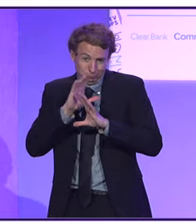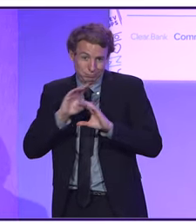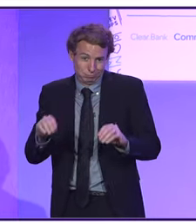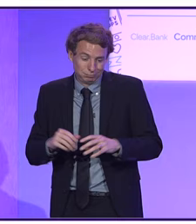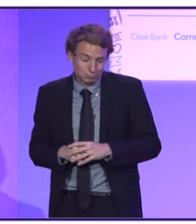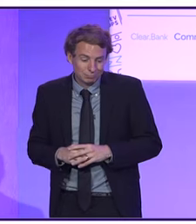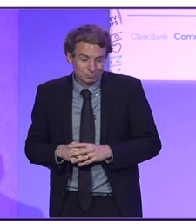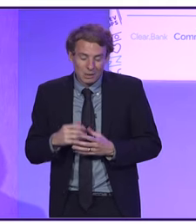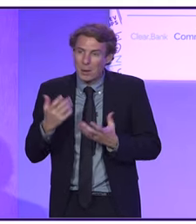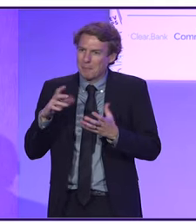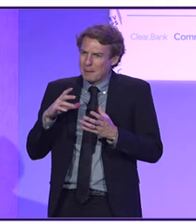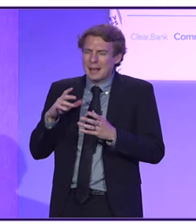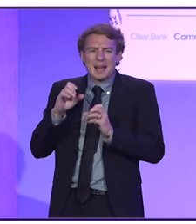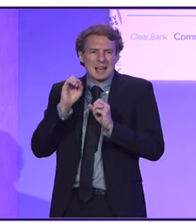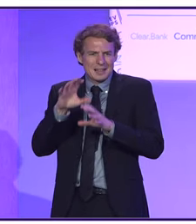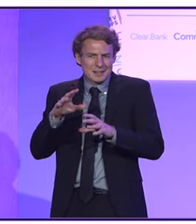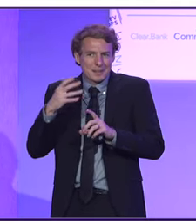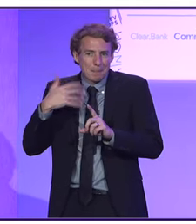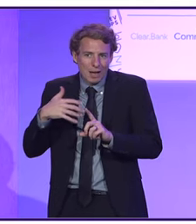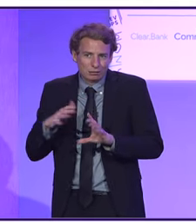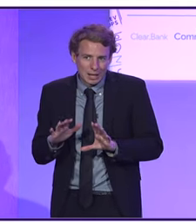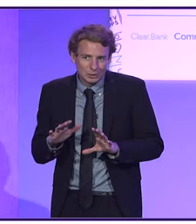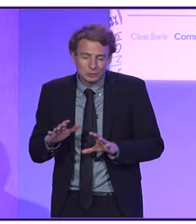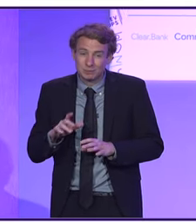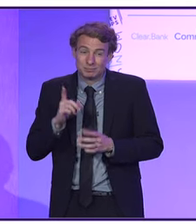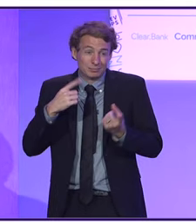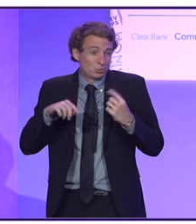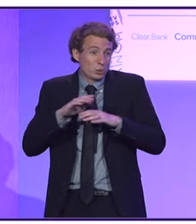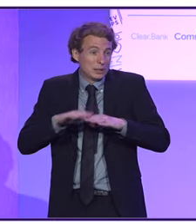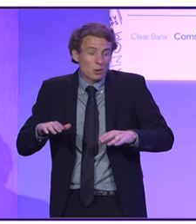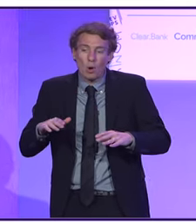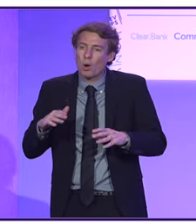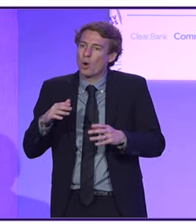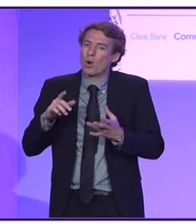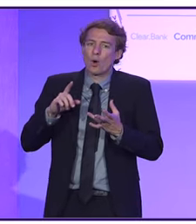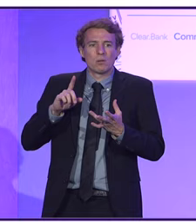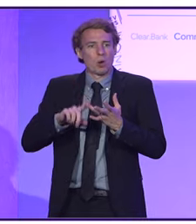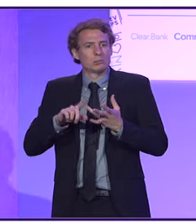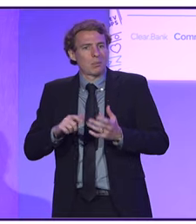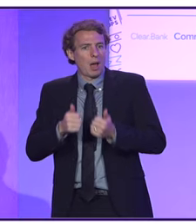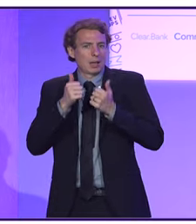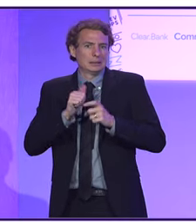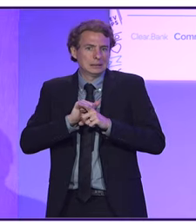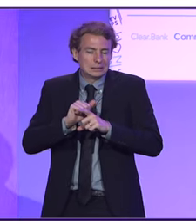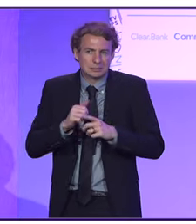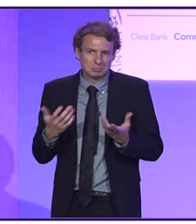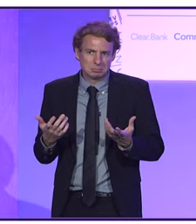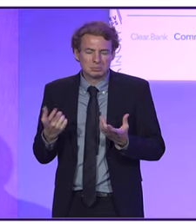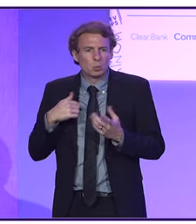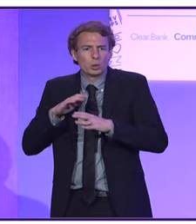essentially, we are not optimizing, we're not being as efficient as we possibly can be with the data that we've